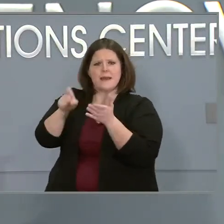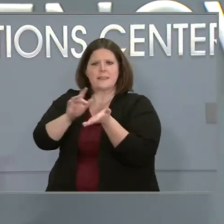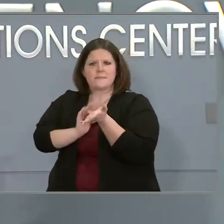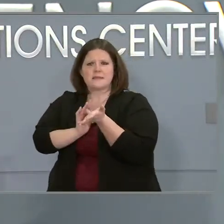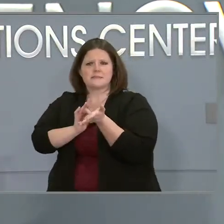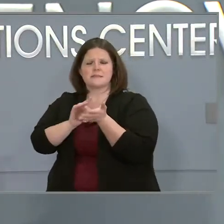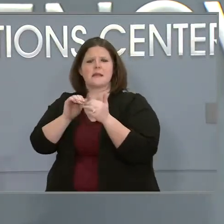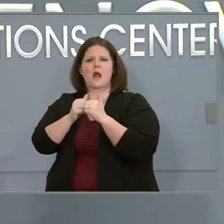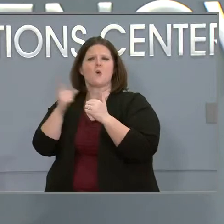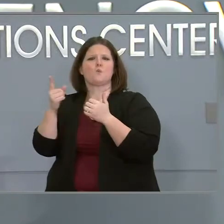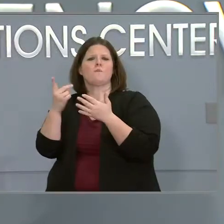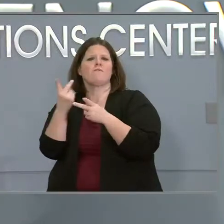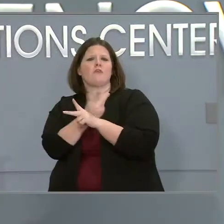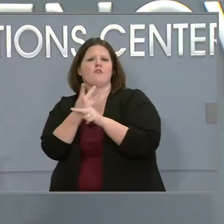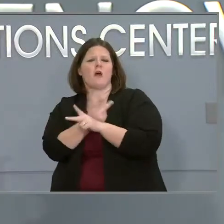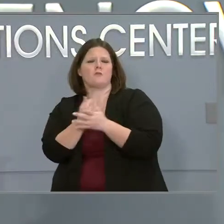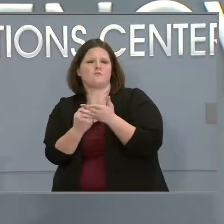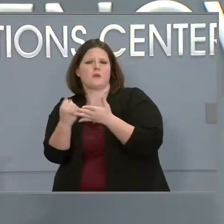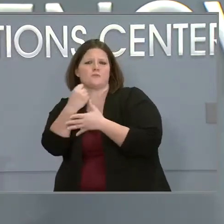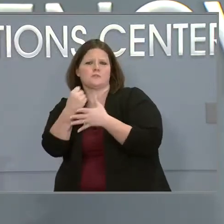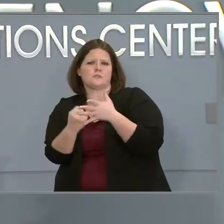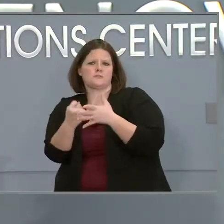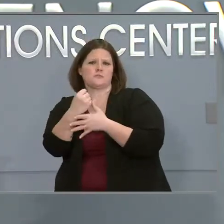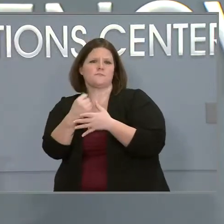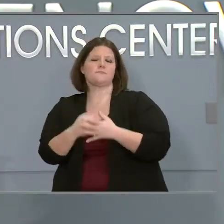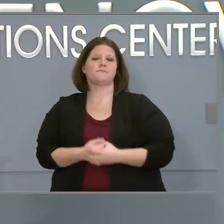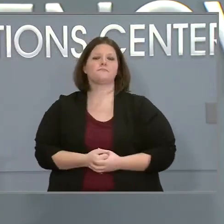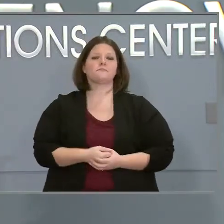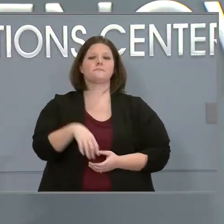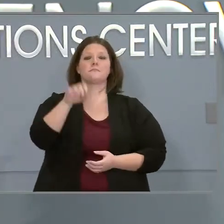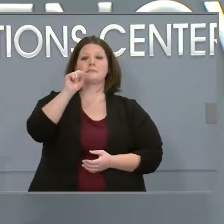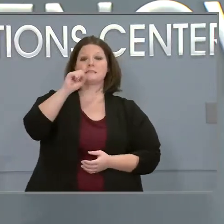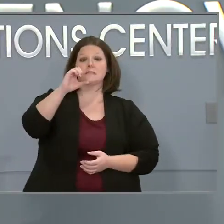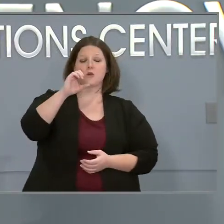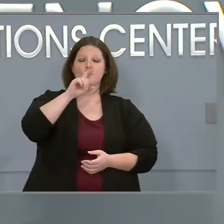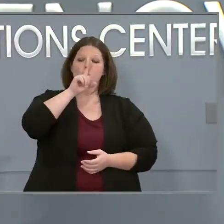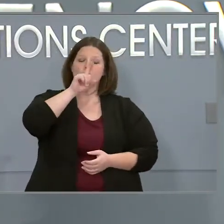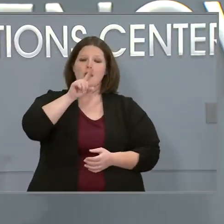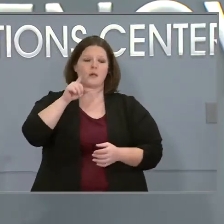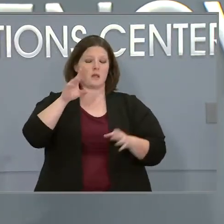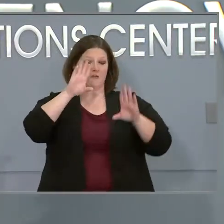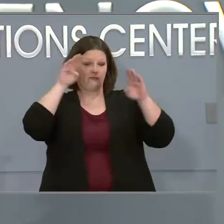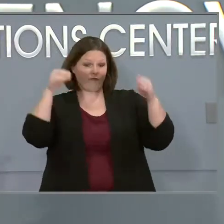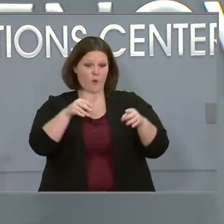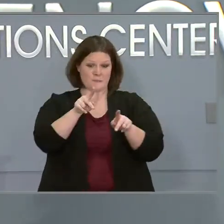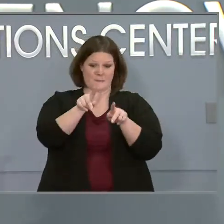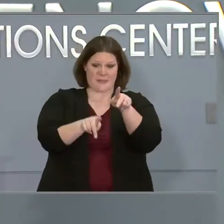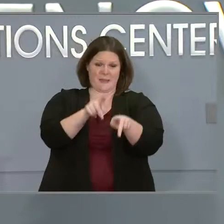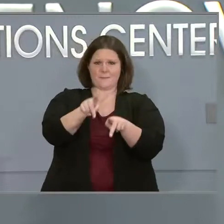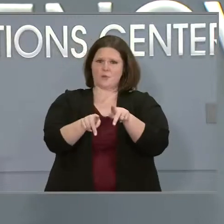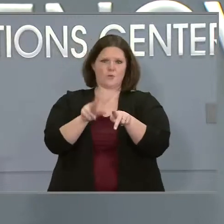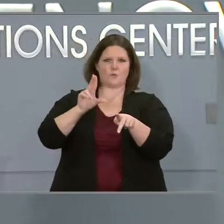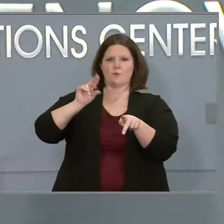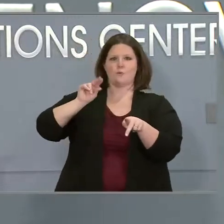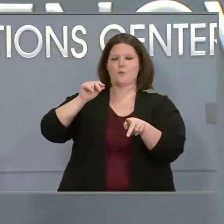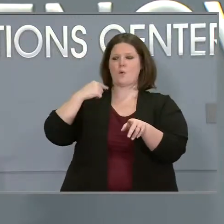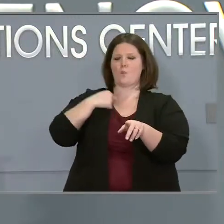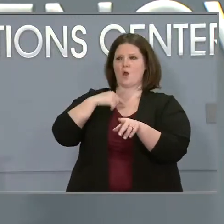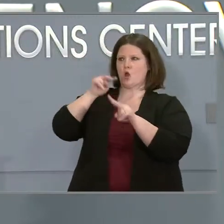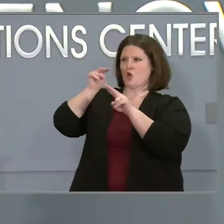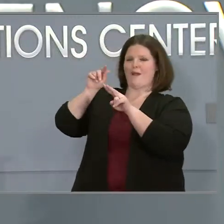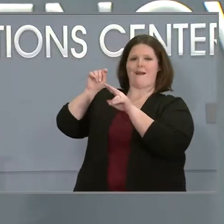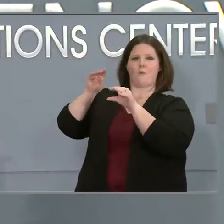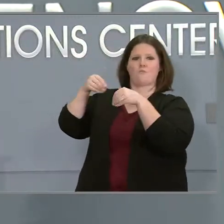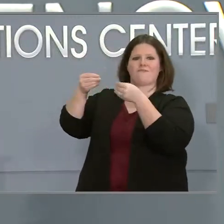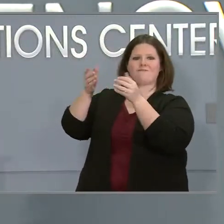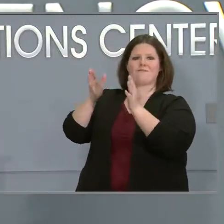these drugs will go? Laura, at first, what we're really doing, rather than targeting people, is targeting the kinds of providers